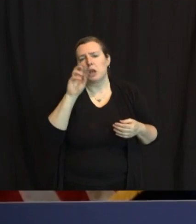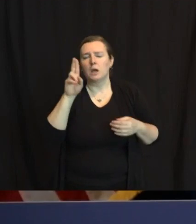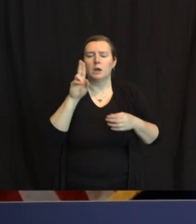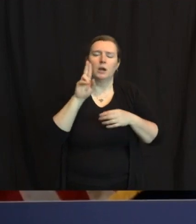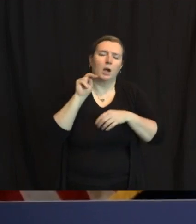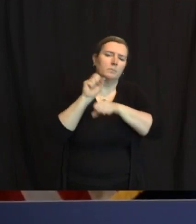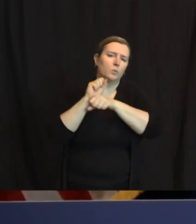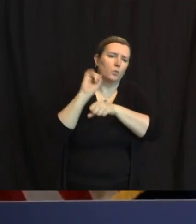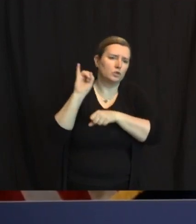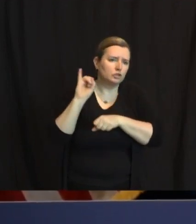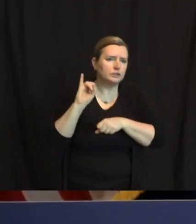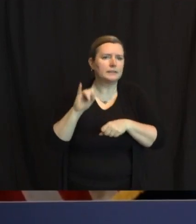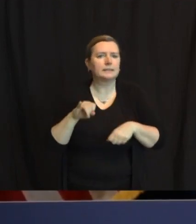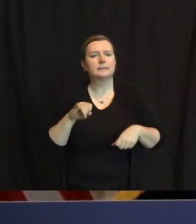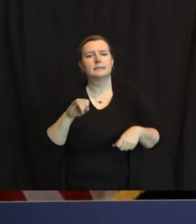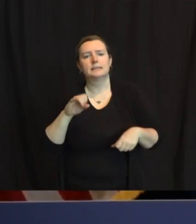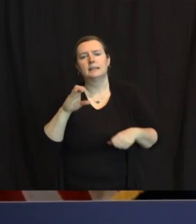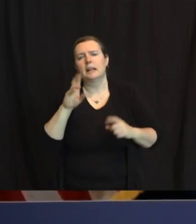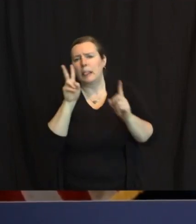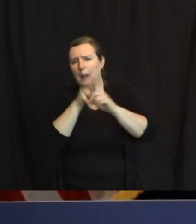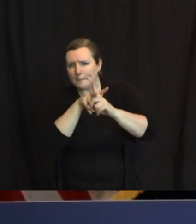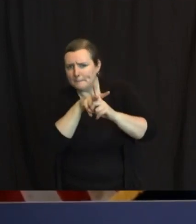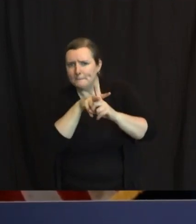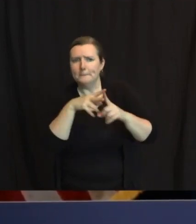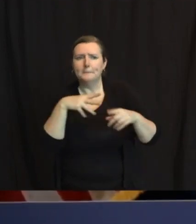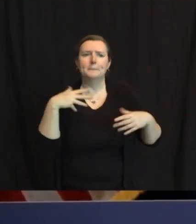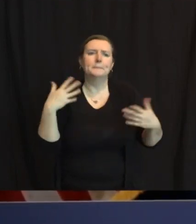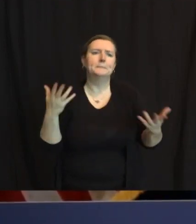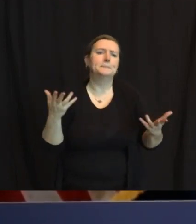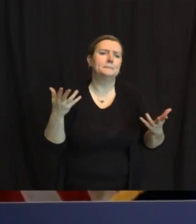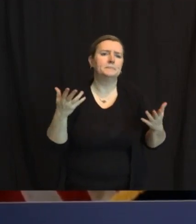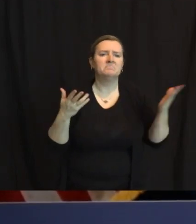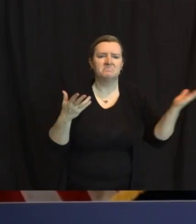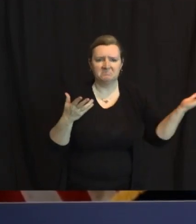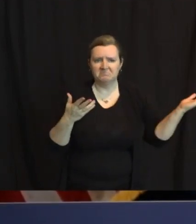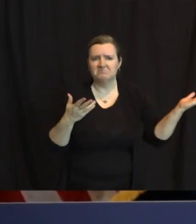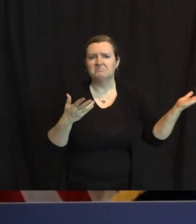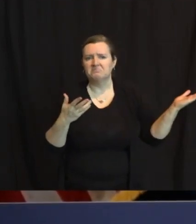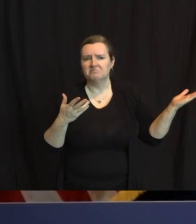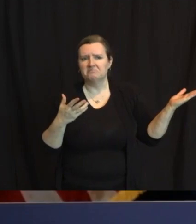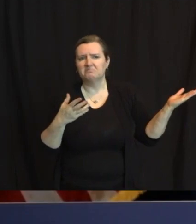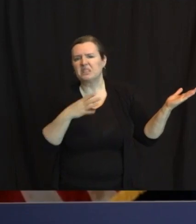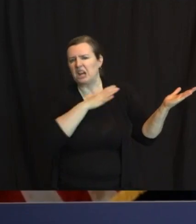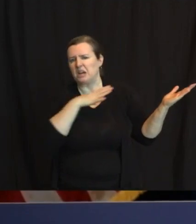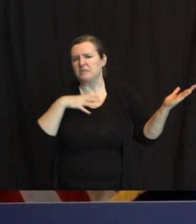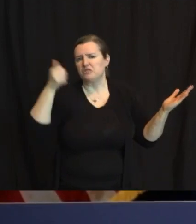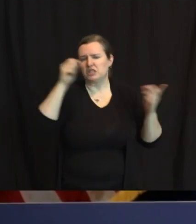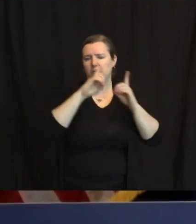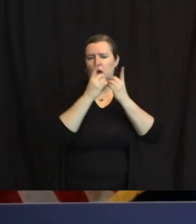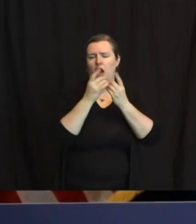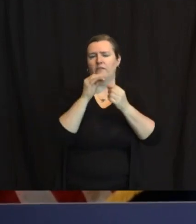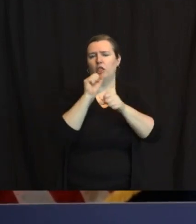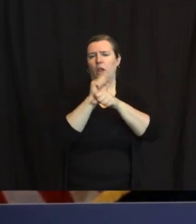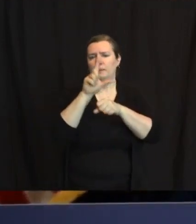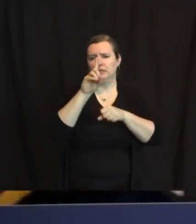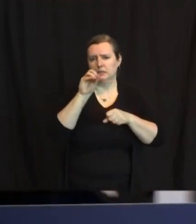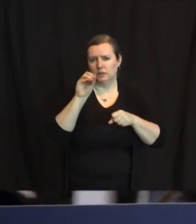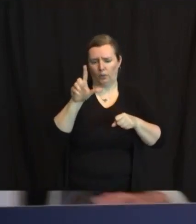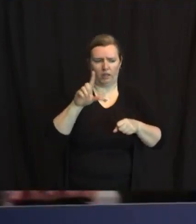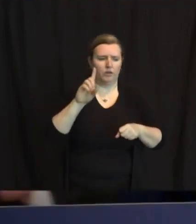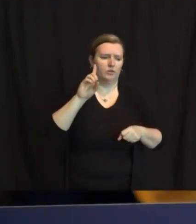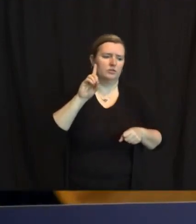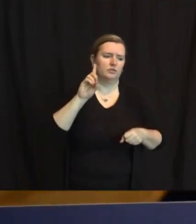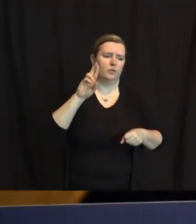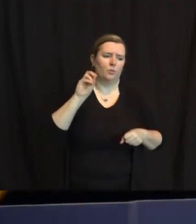and any other insights that he has, the Commissioner of the Department of Labor and Workforce Development, Rob Acero-Angelo. Rob?